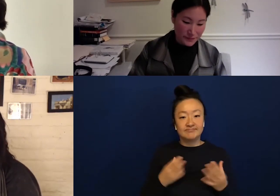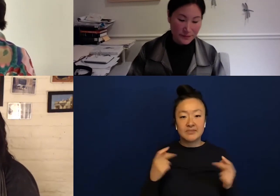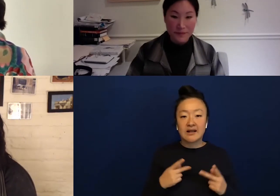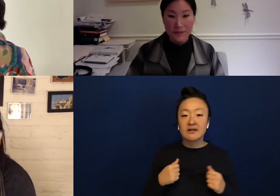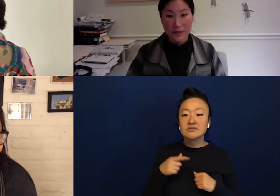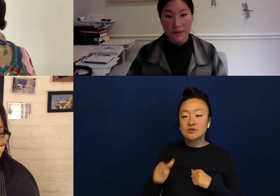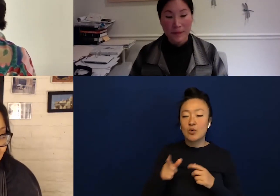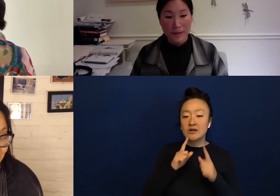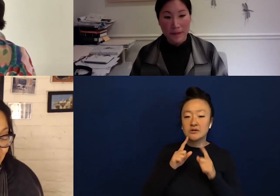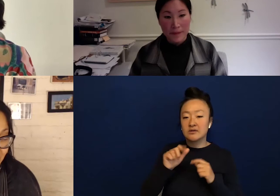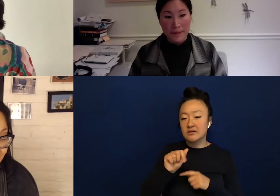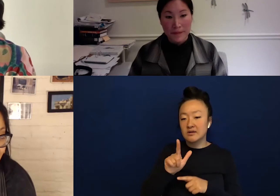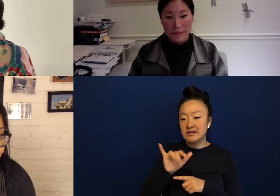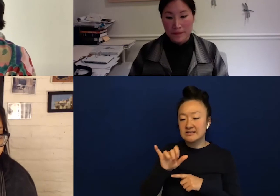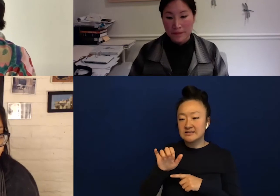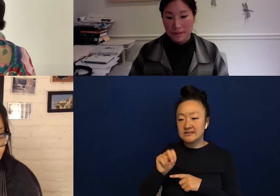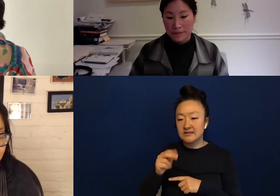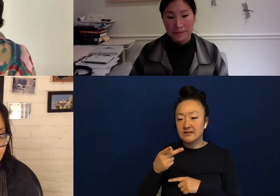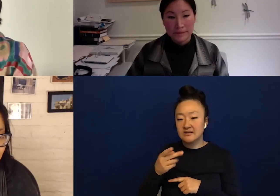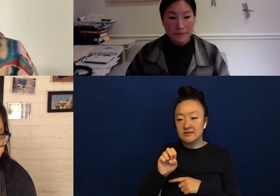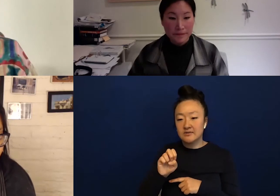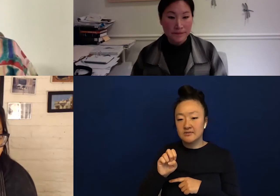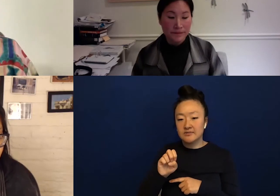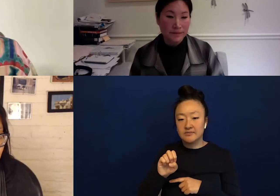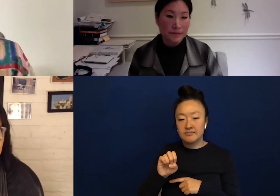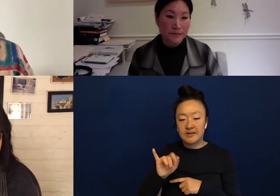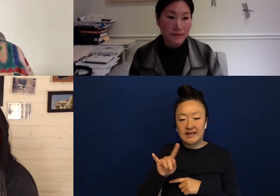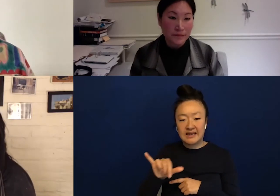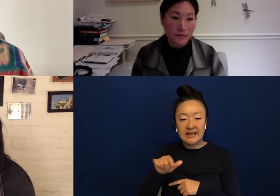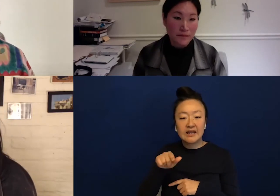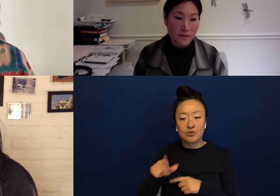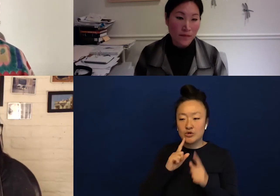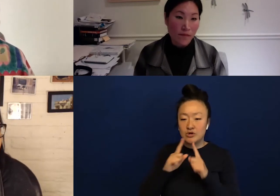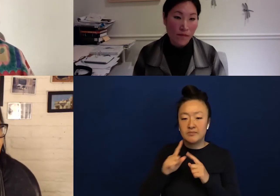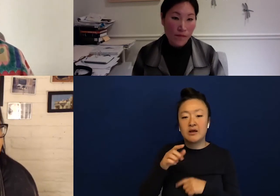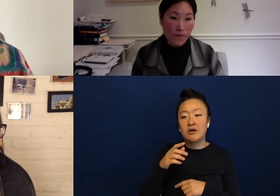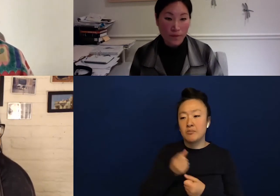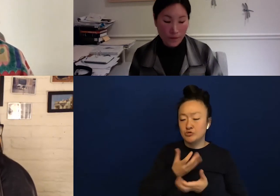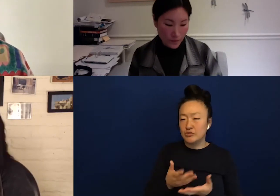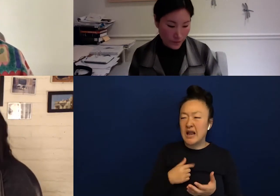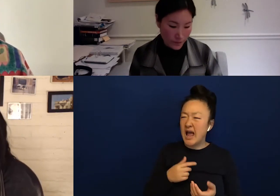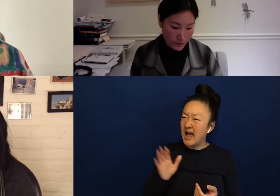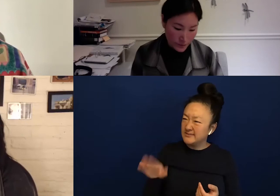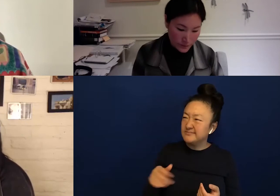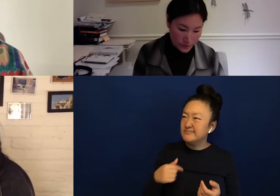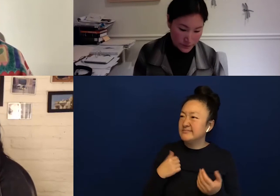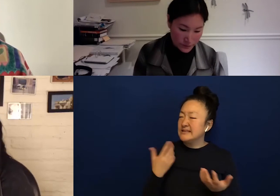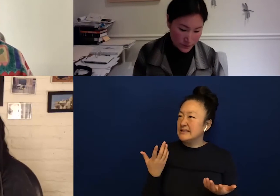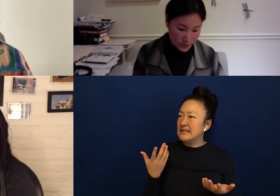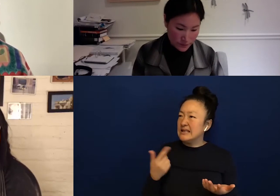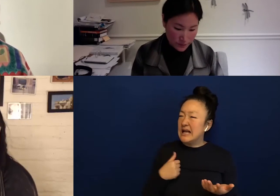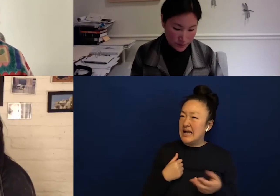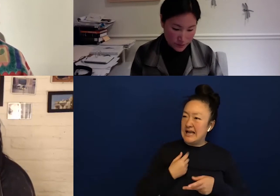friend Allison Patey, who's a poet, and saying, or we were talking about poetry, and I was saying like, God, if there's anything that I've